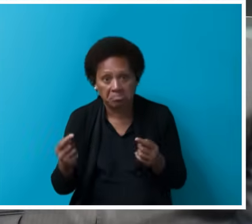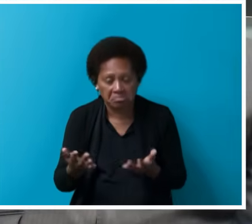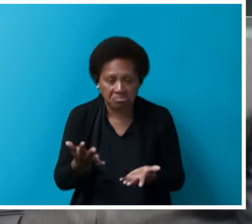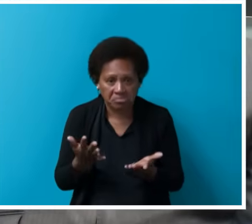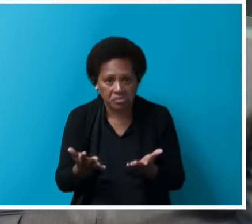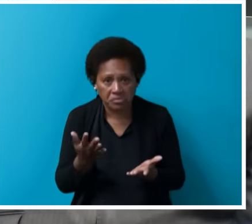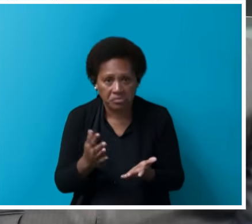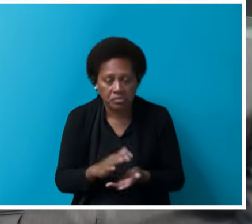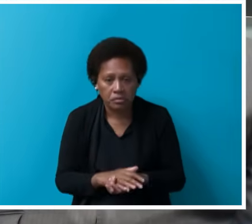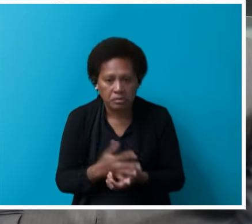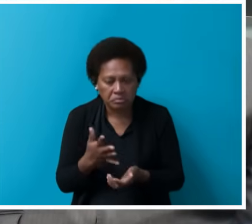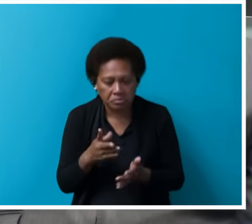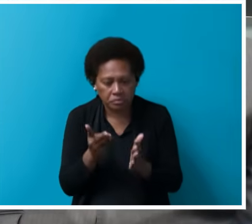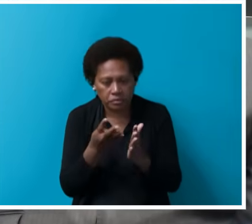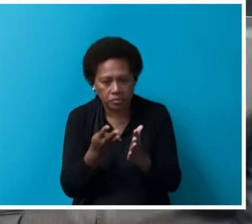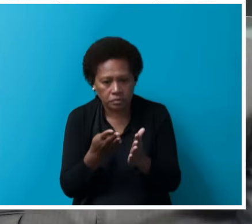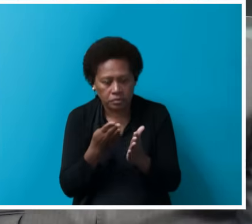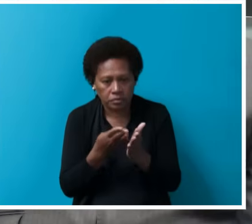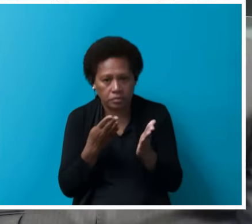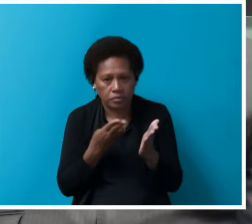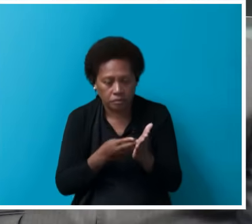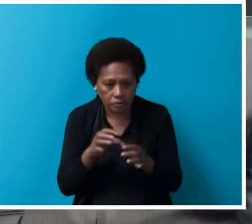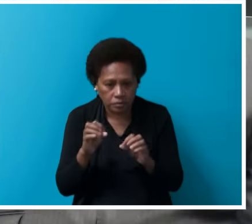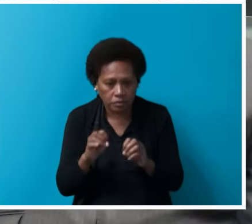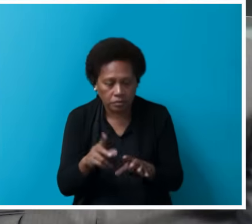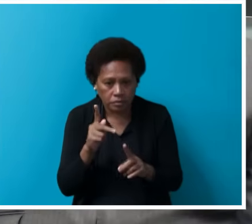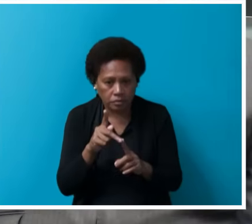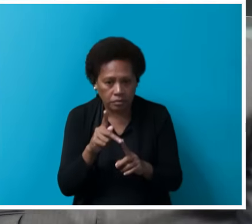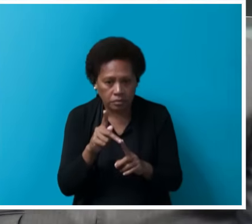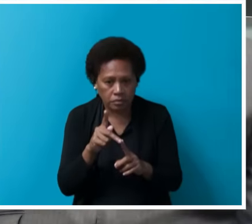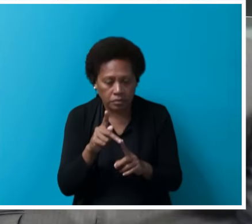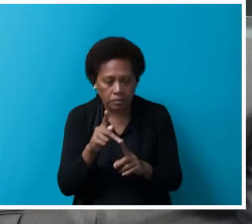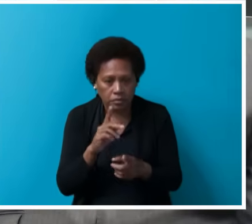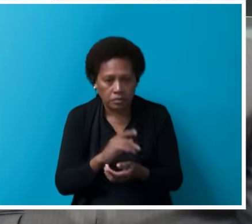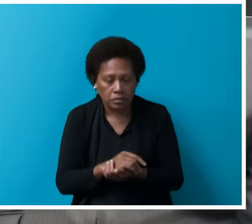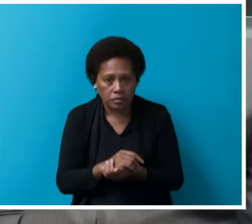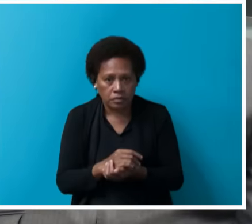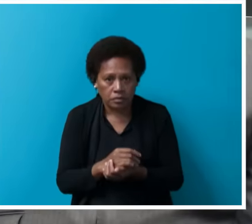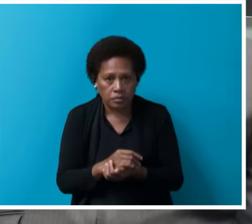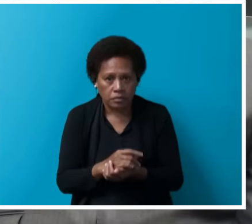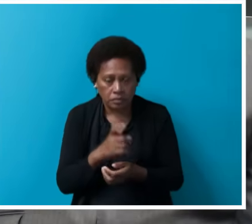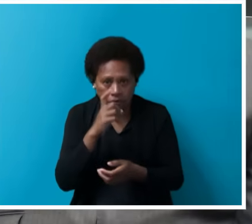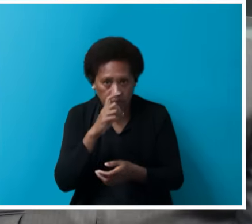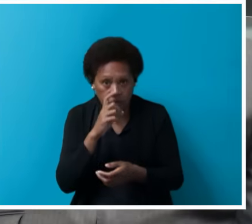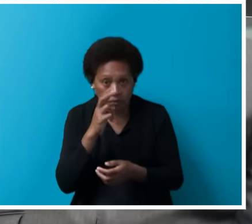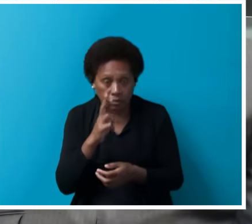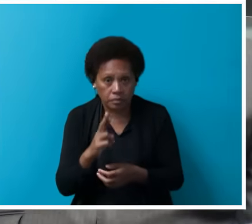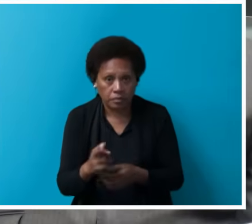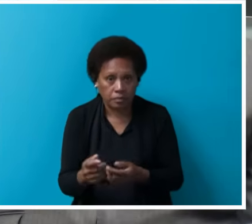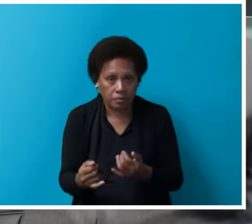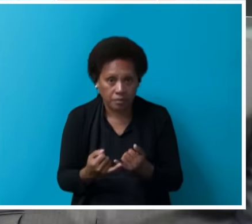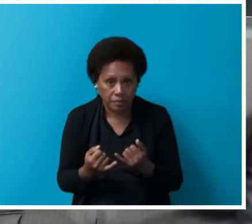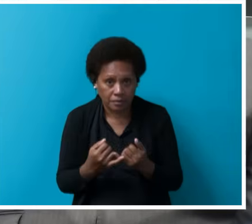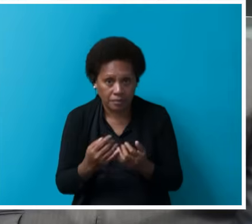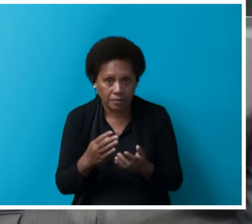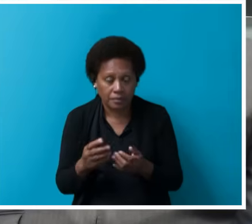good policy, it has turned out to be good politics because people are very happy about this budget.